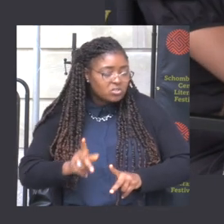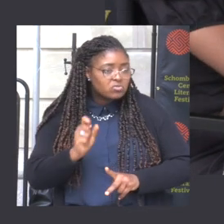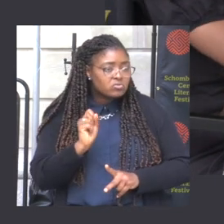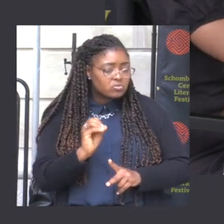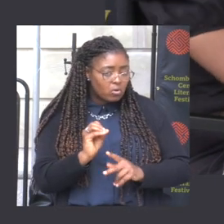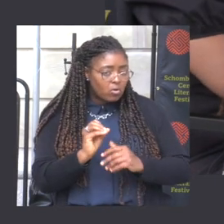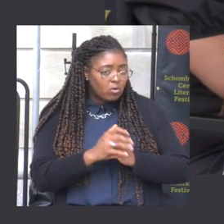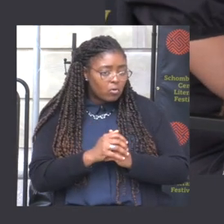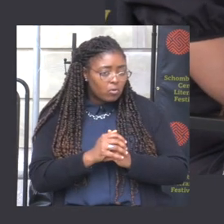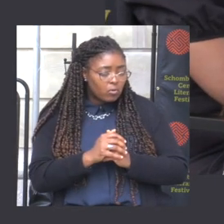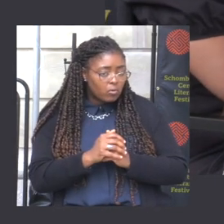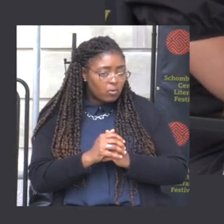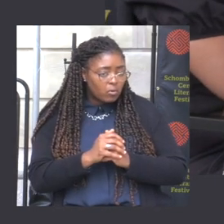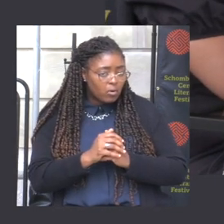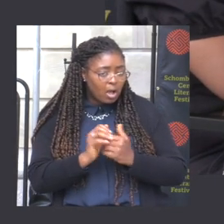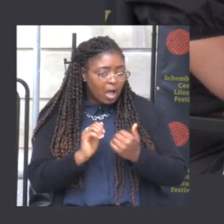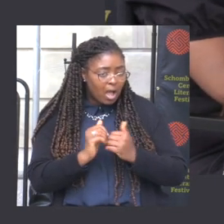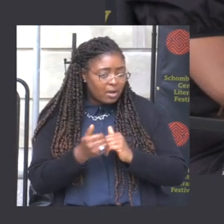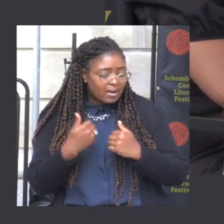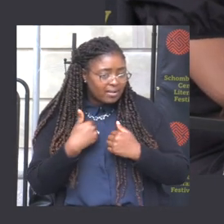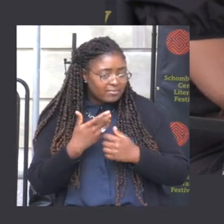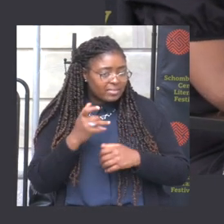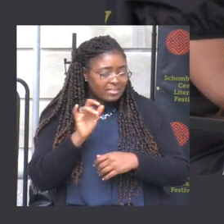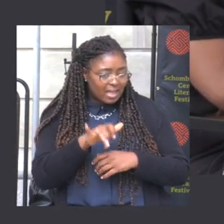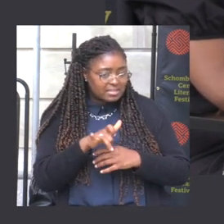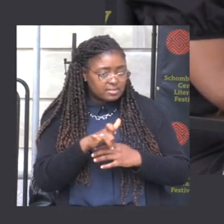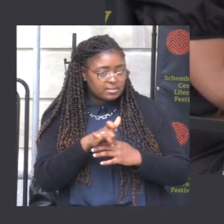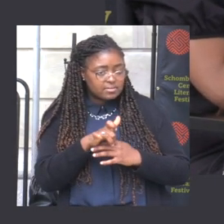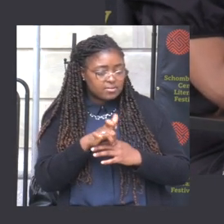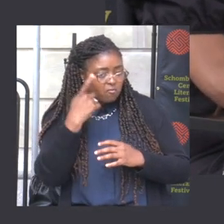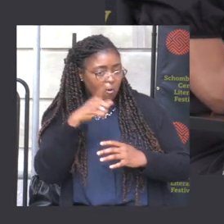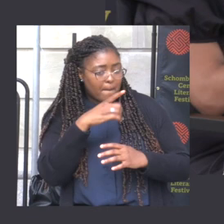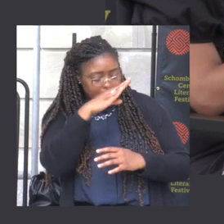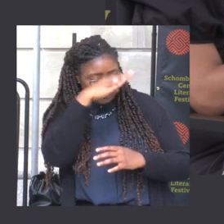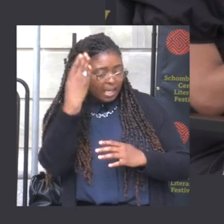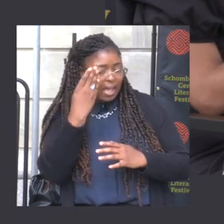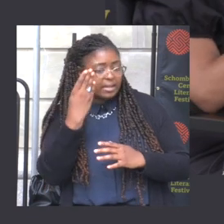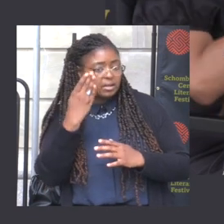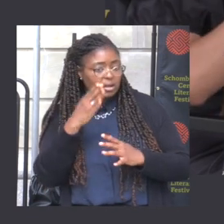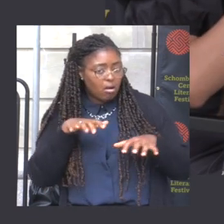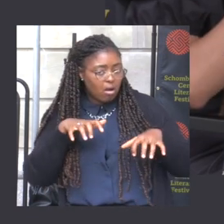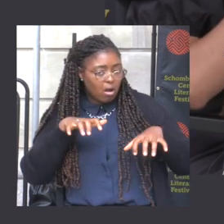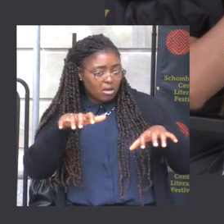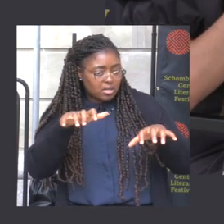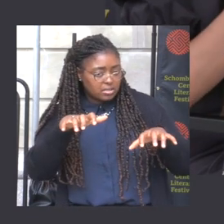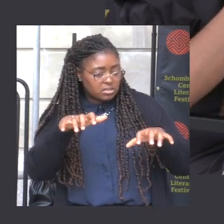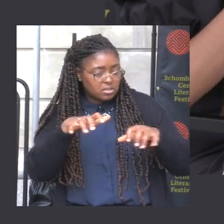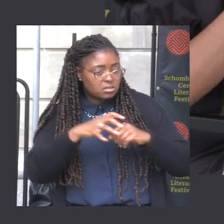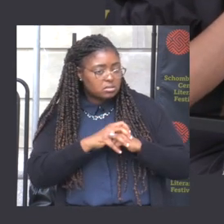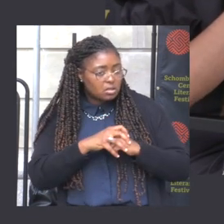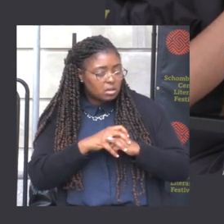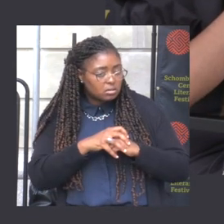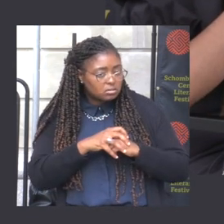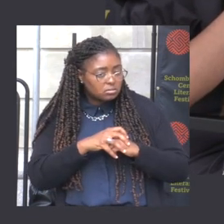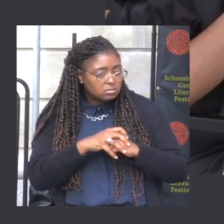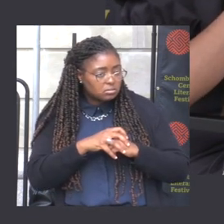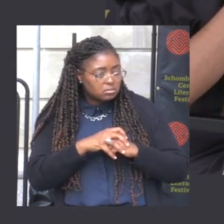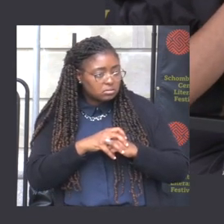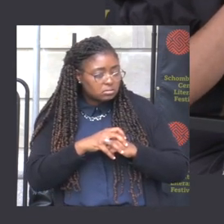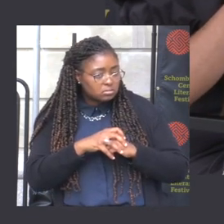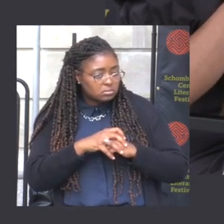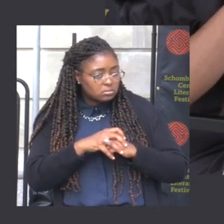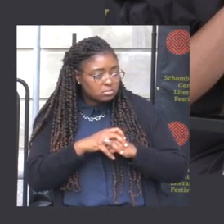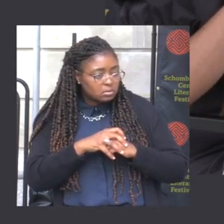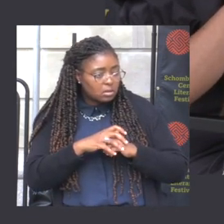at a black audience and is mostly, I think, going to be black chefs, or no, black contributors? No,